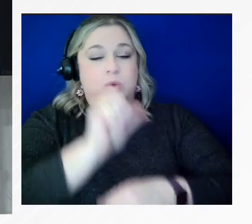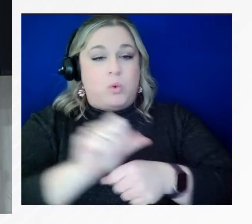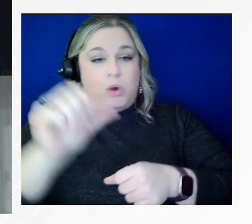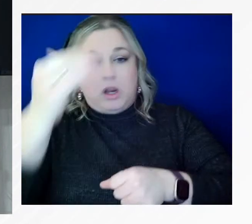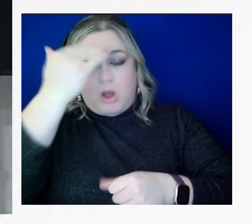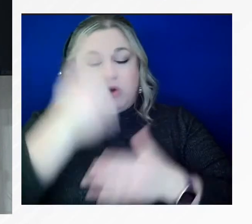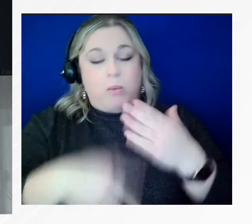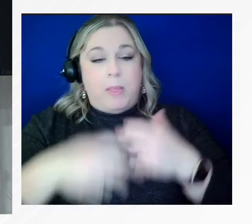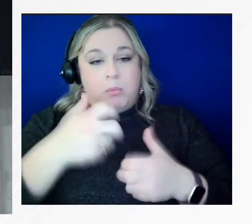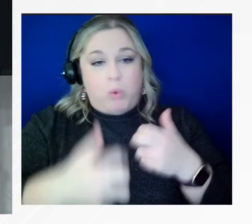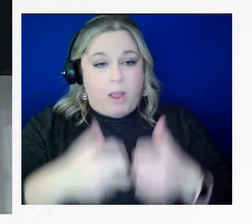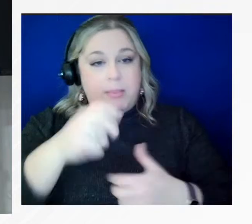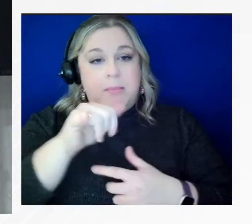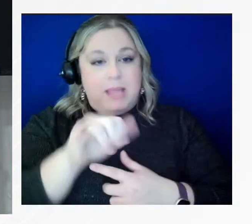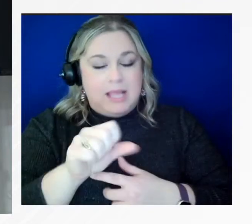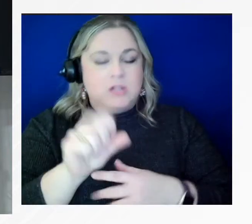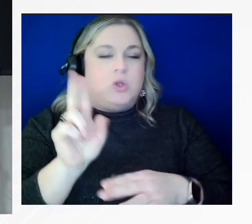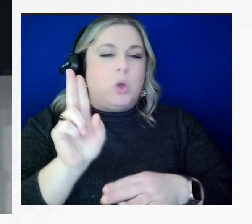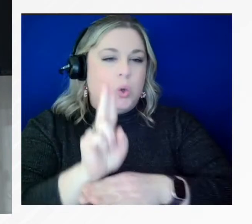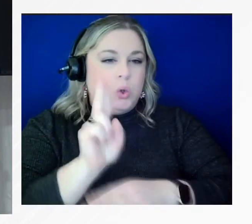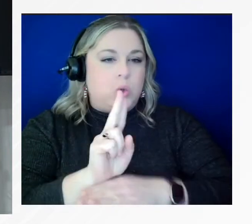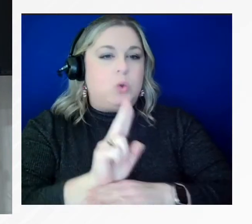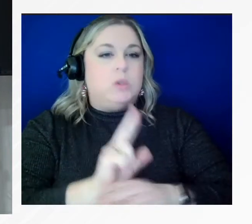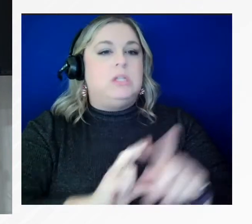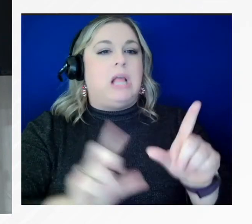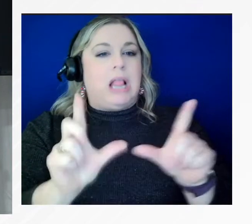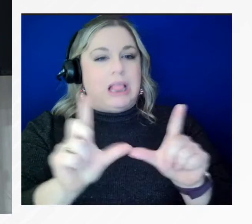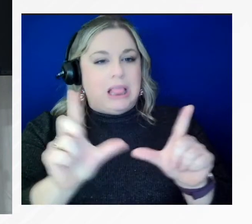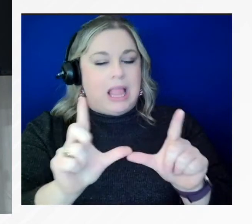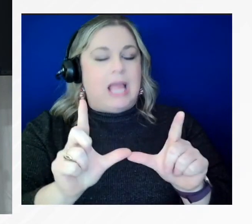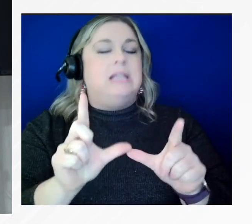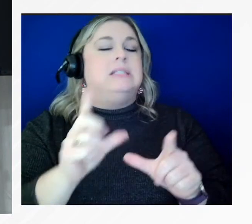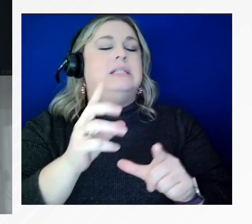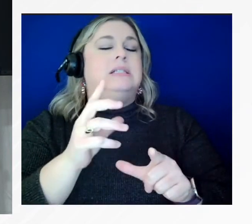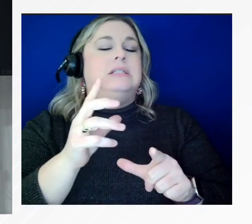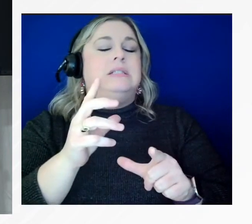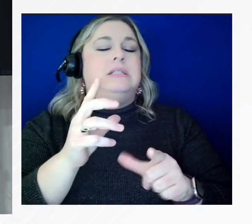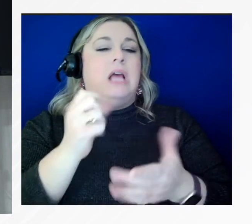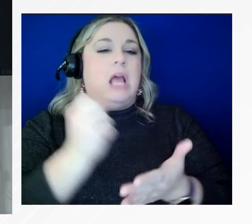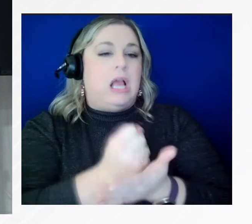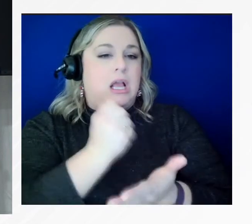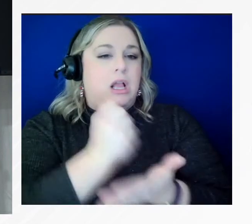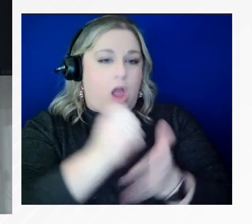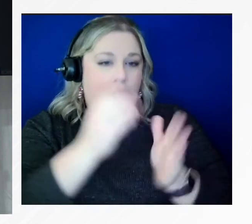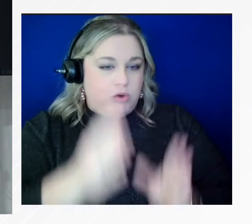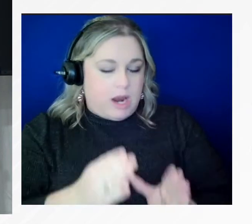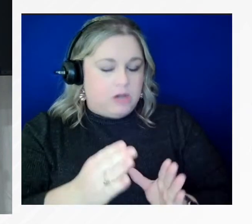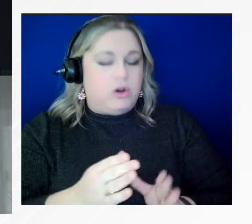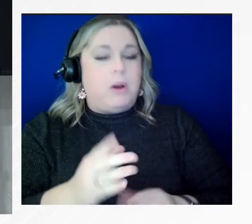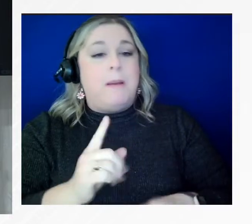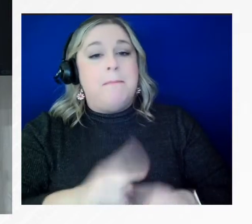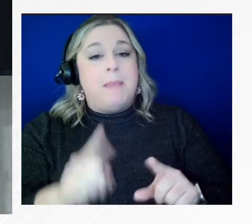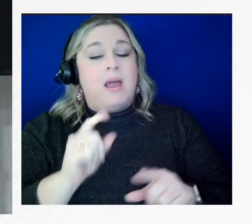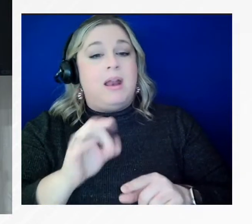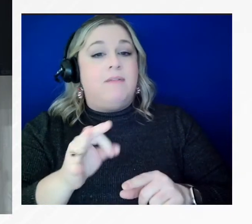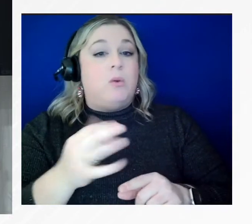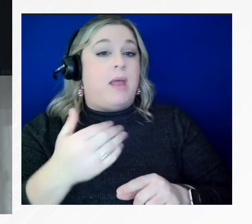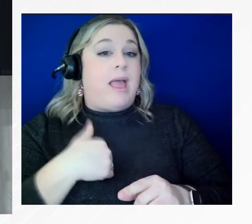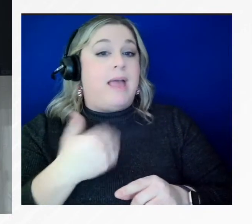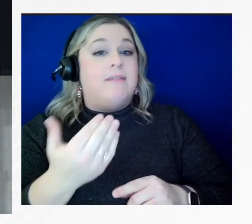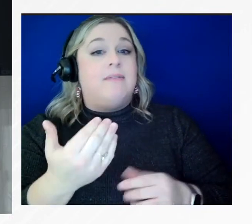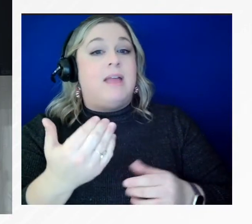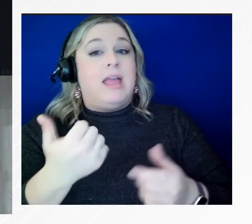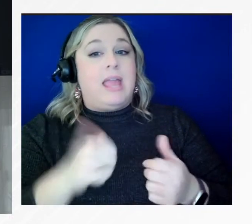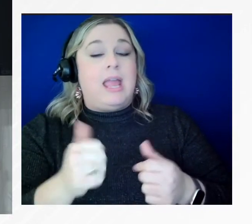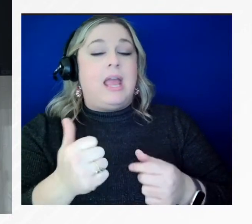is, so utilizing a licensed and reputable contractor is highly advisable. But if you have any questions and you're